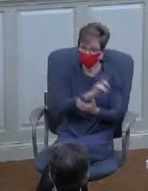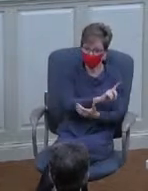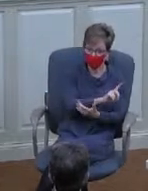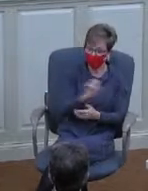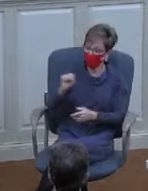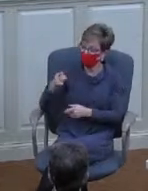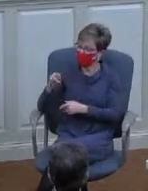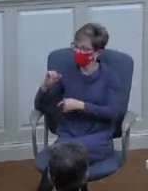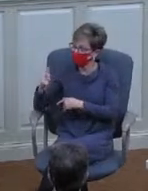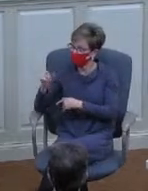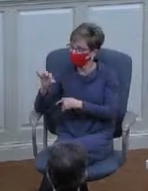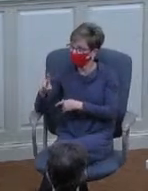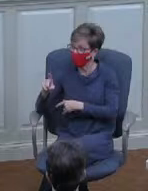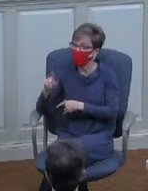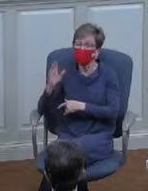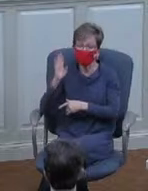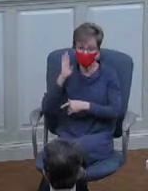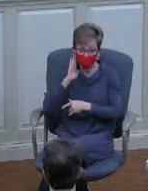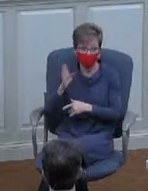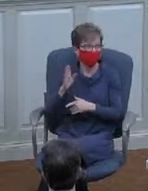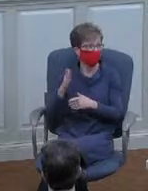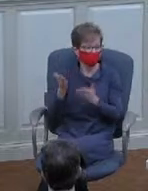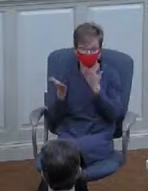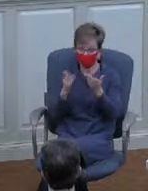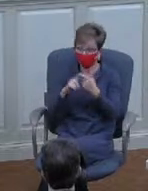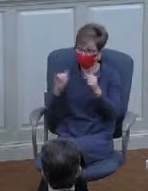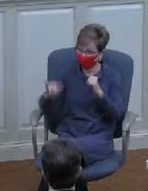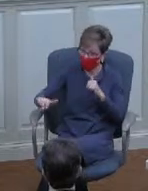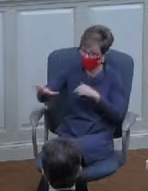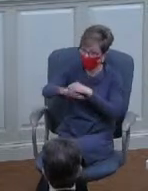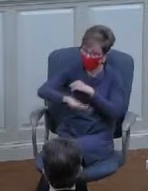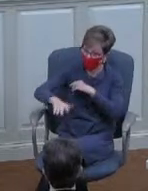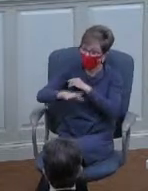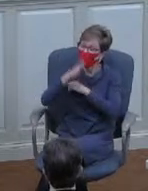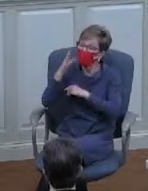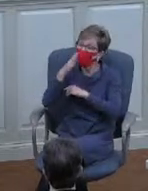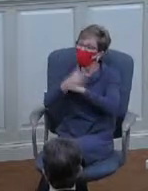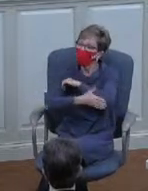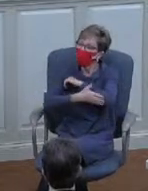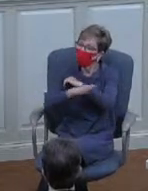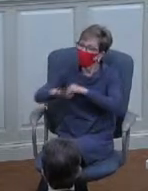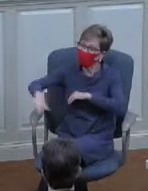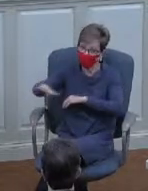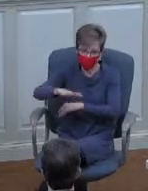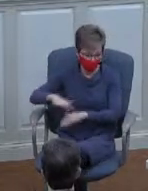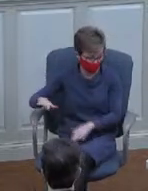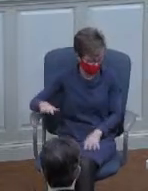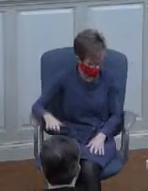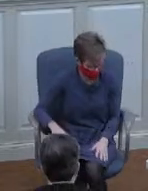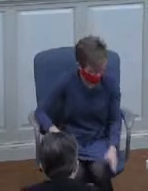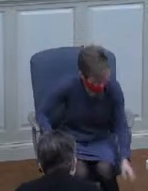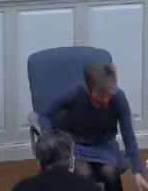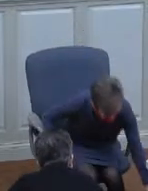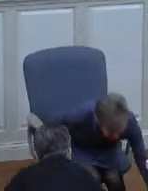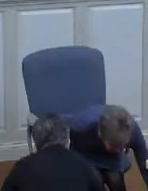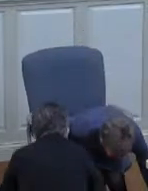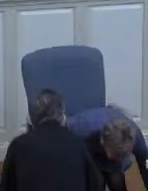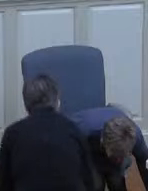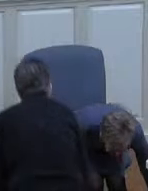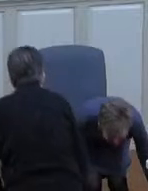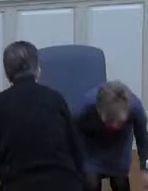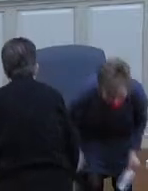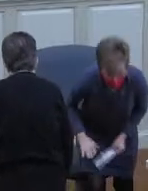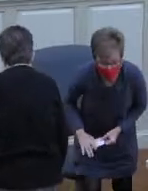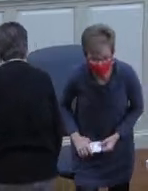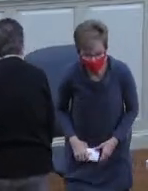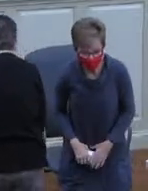be an upgrade of service into that entire rural area there. And we will continue to try to